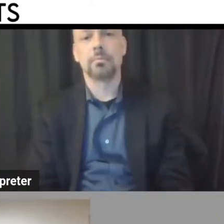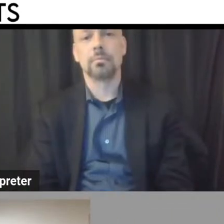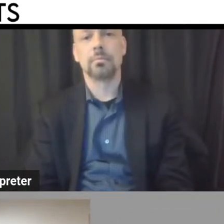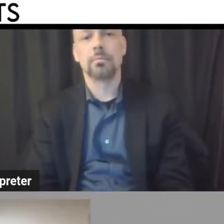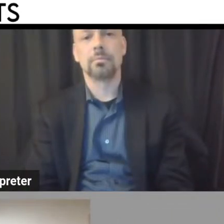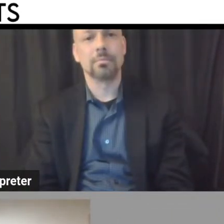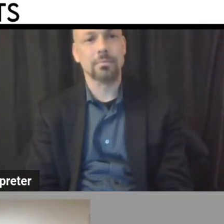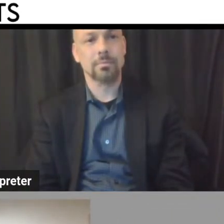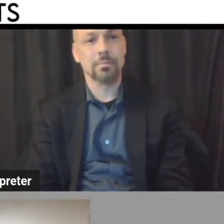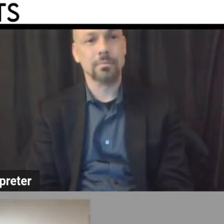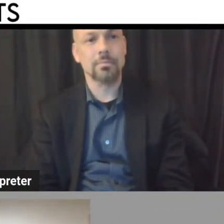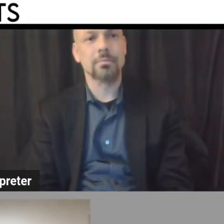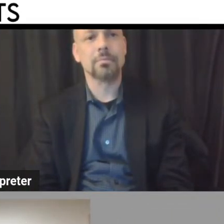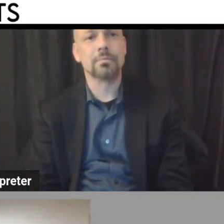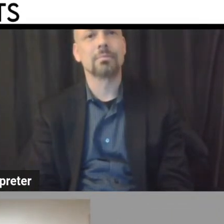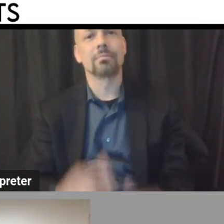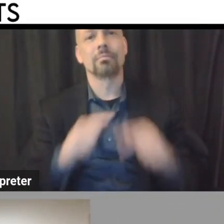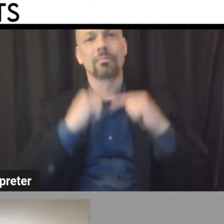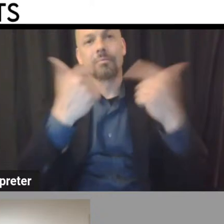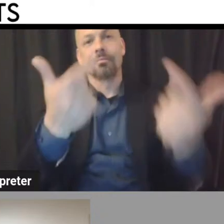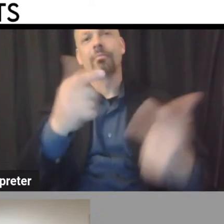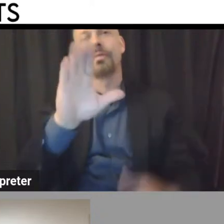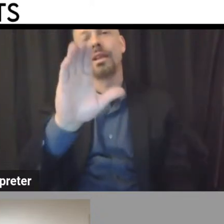And I'll back to